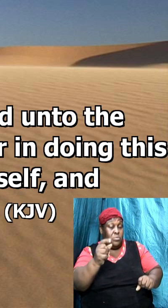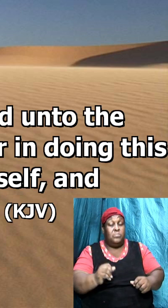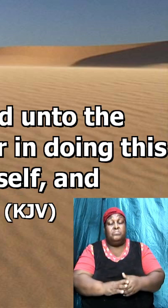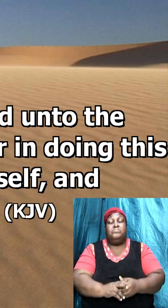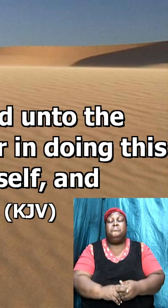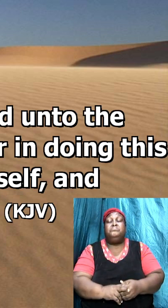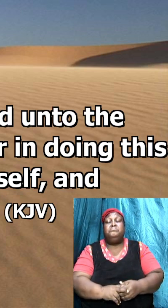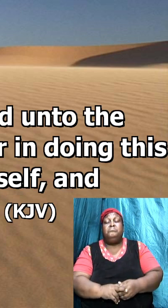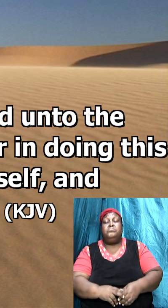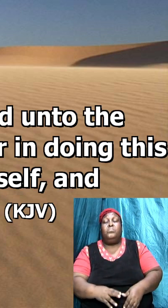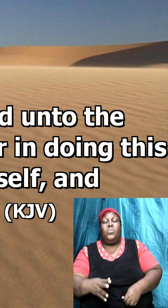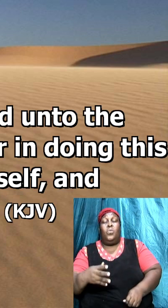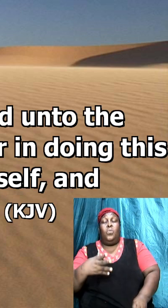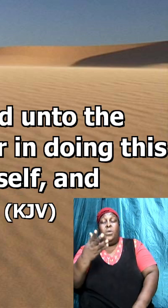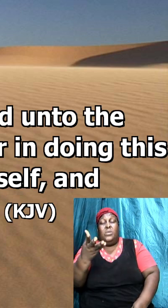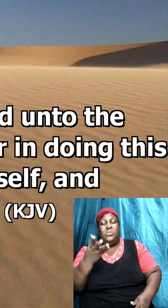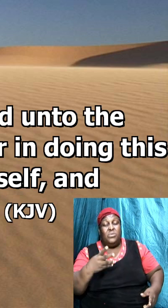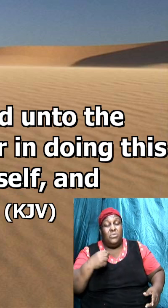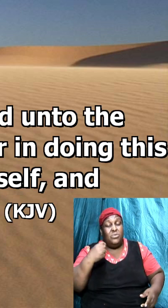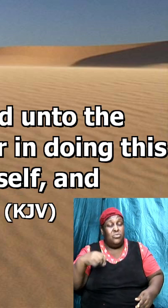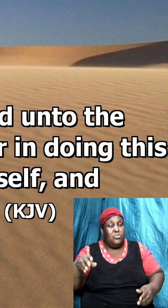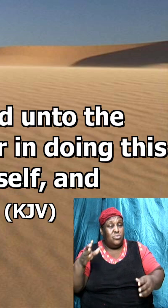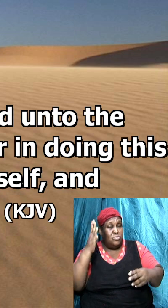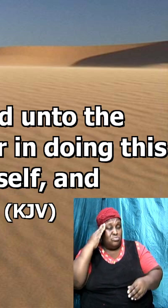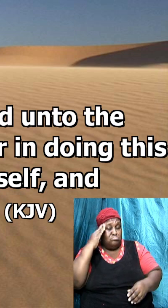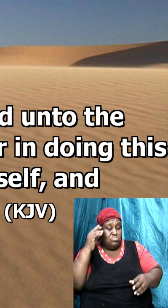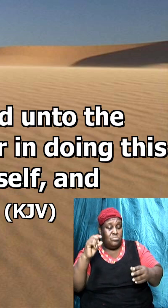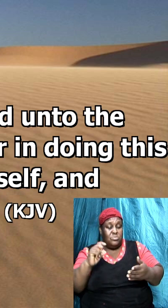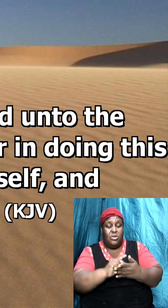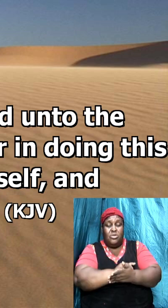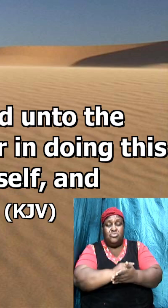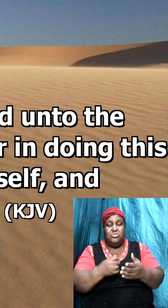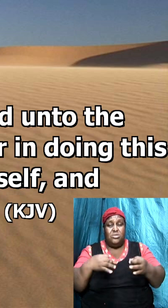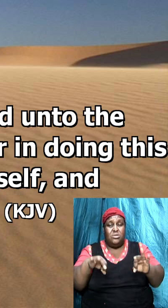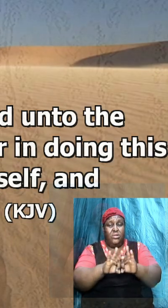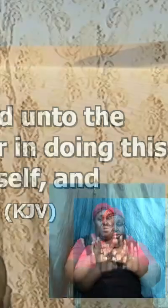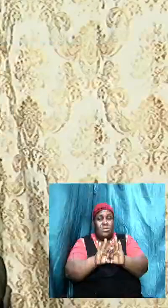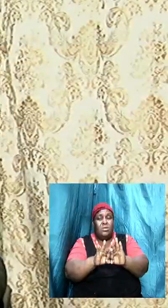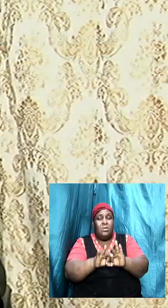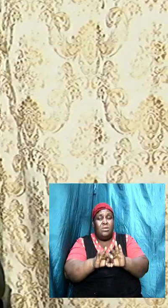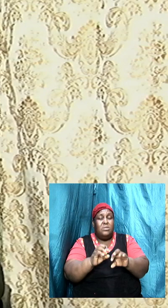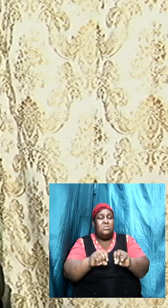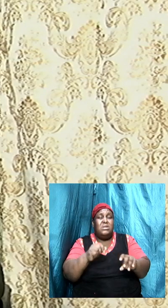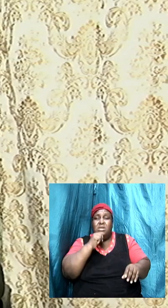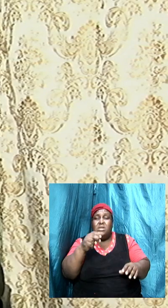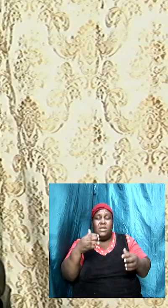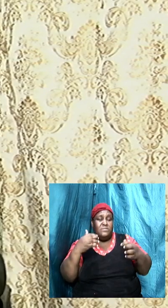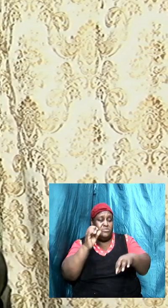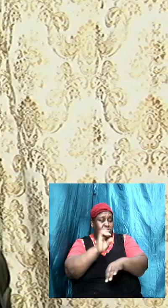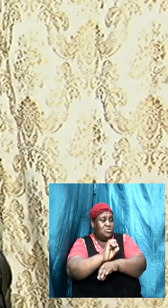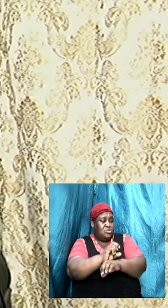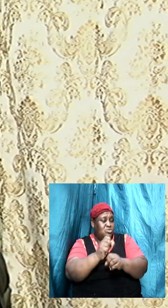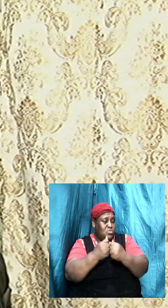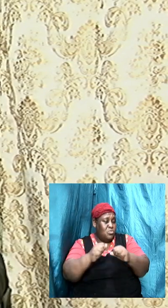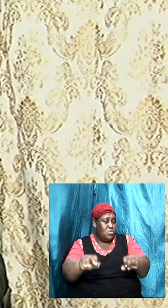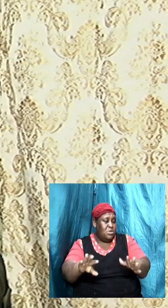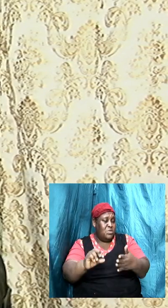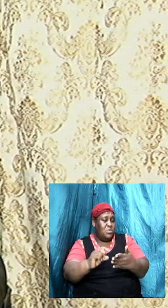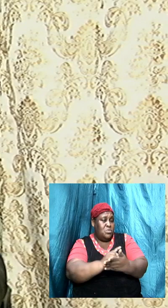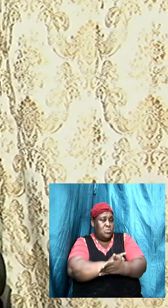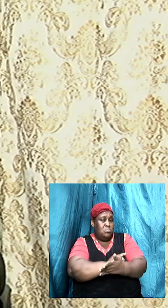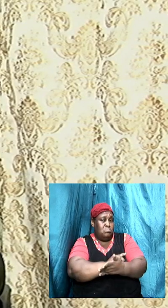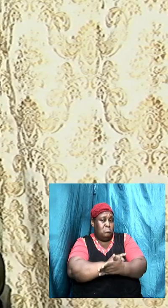is important. We would not have a church without doctrine. And doctrine